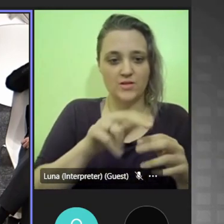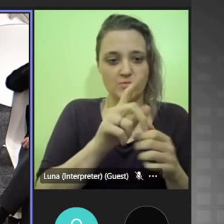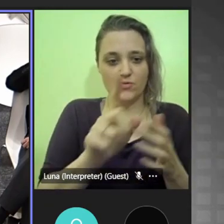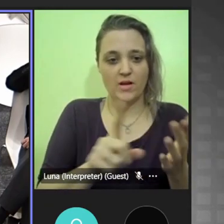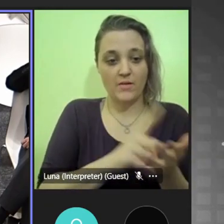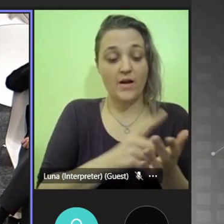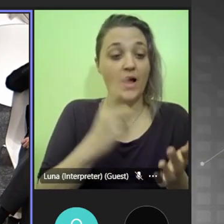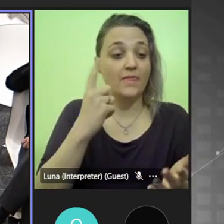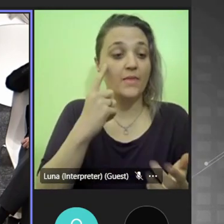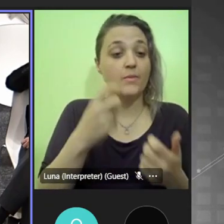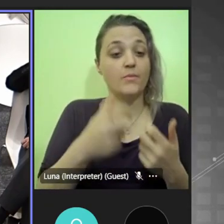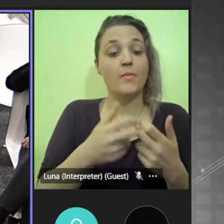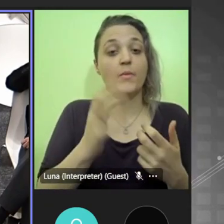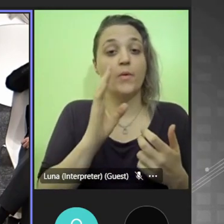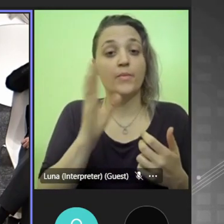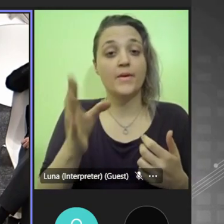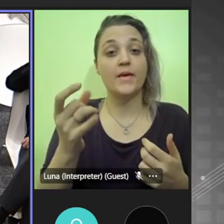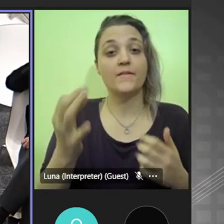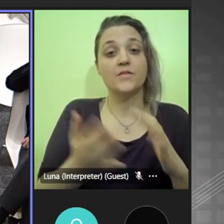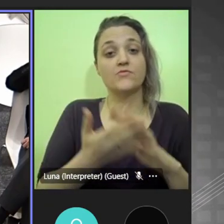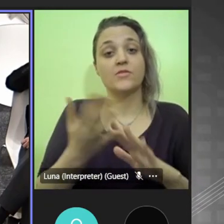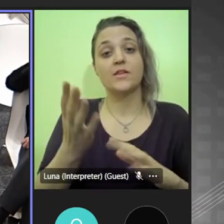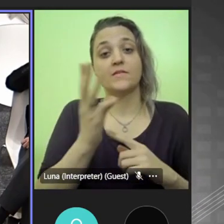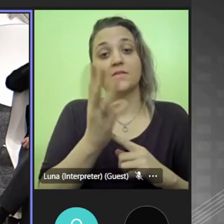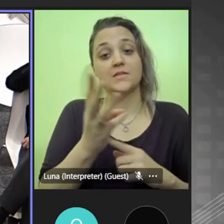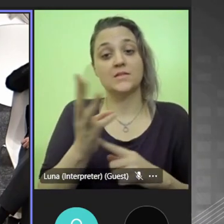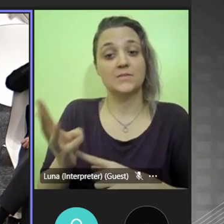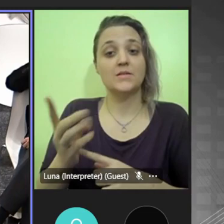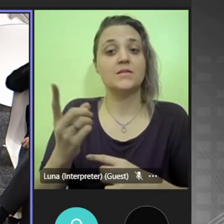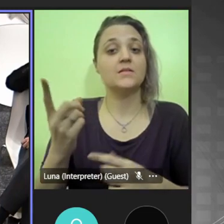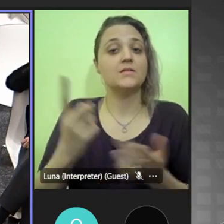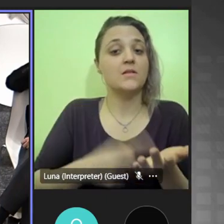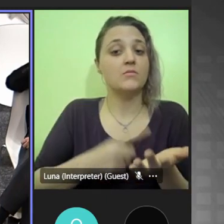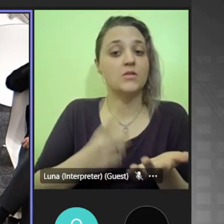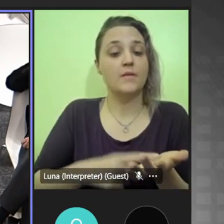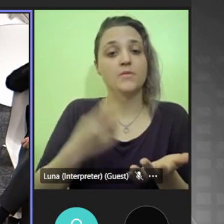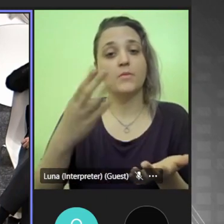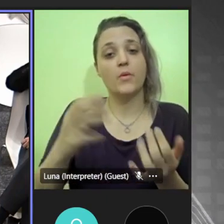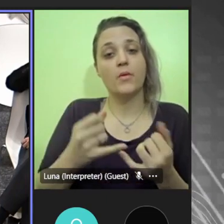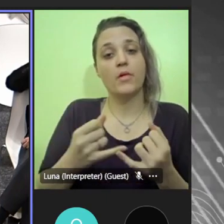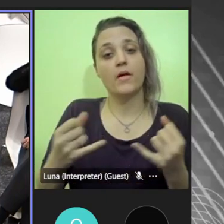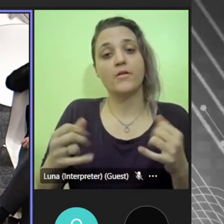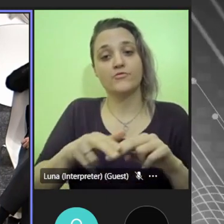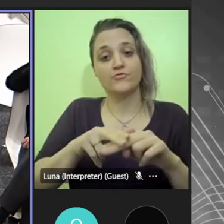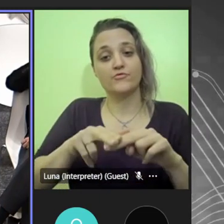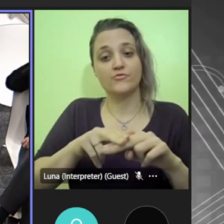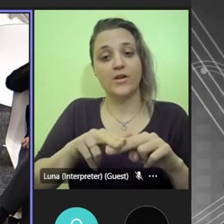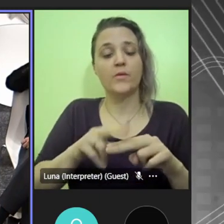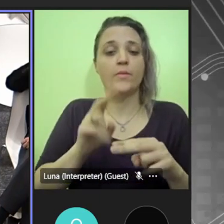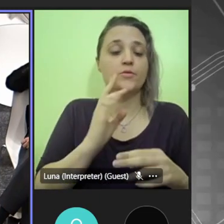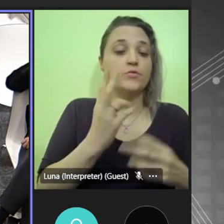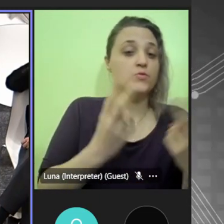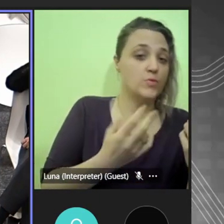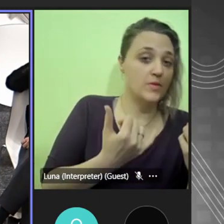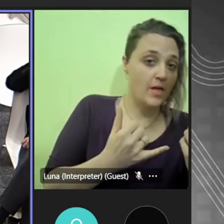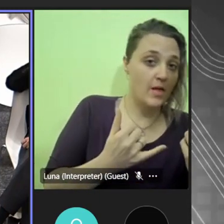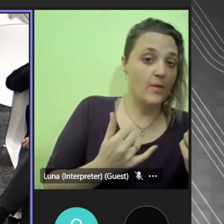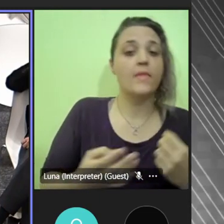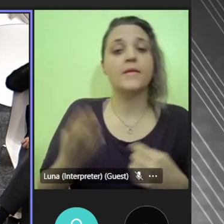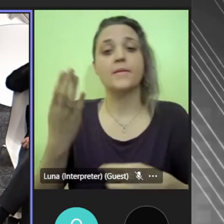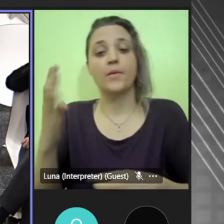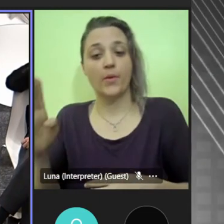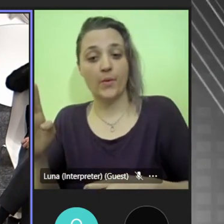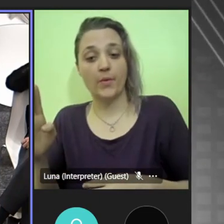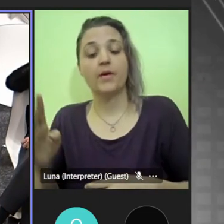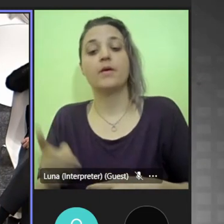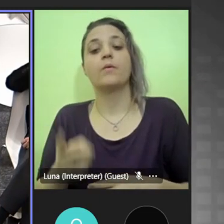fit in 8 trains per hour. I think the problem will be, if it's running every 6 minutes, sometimes a Blue Line train, there'll